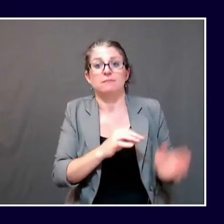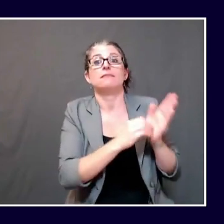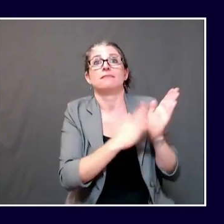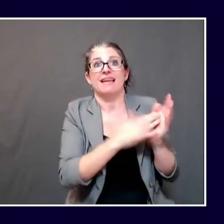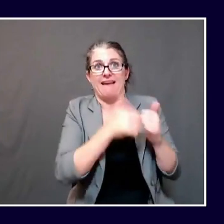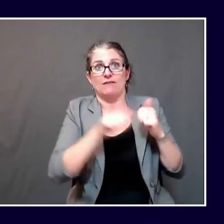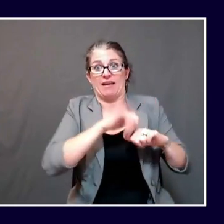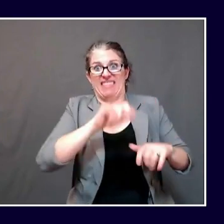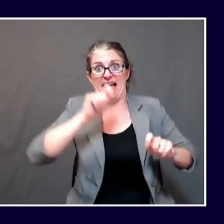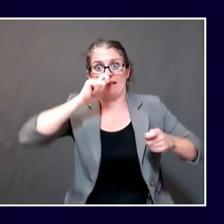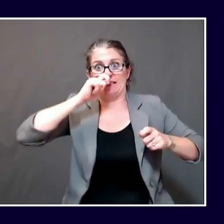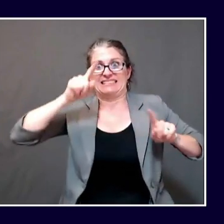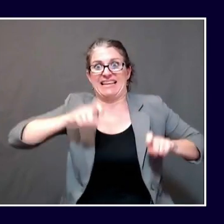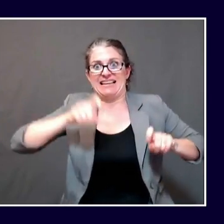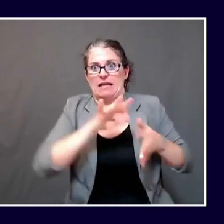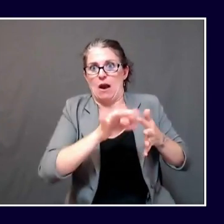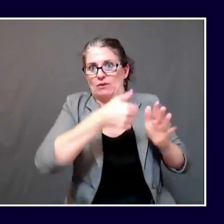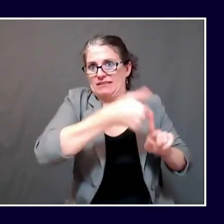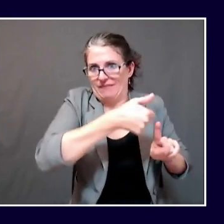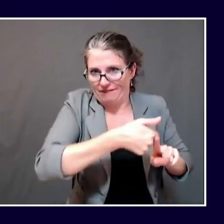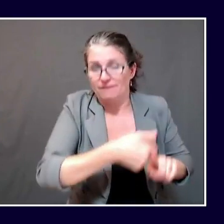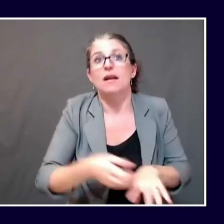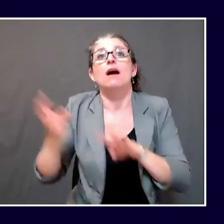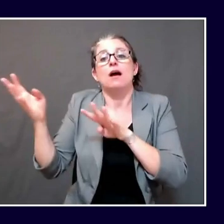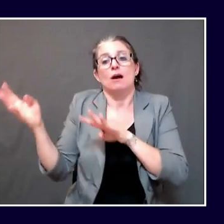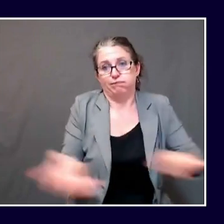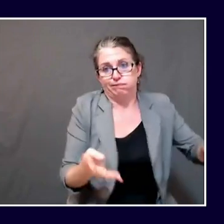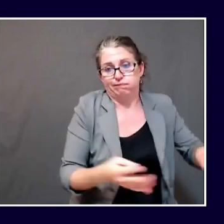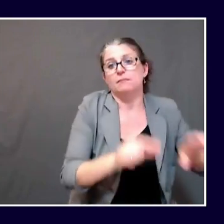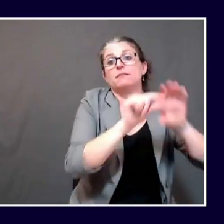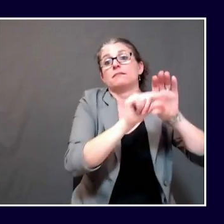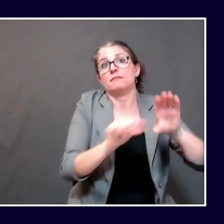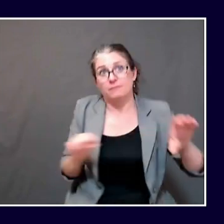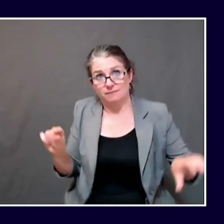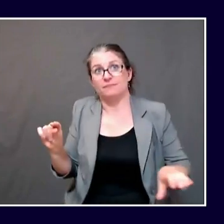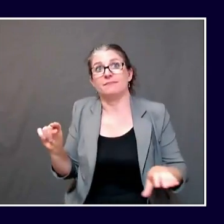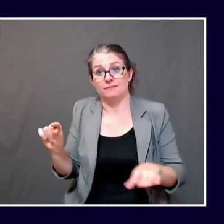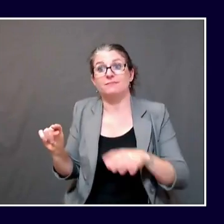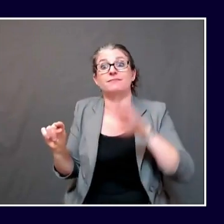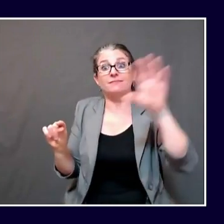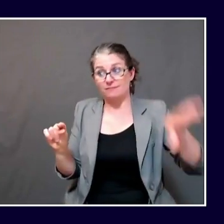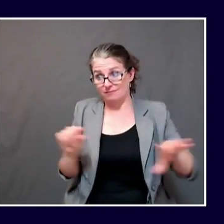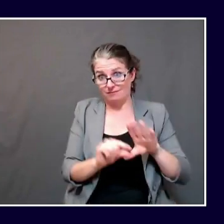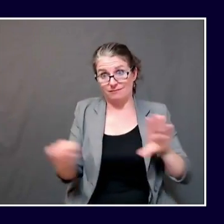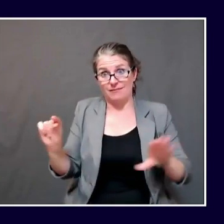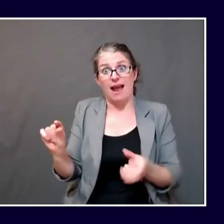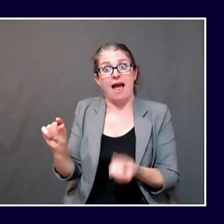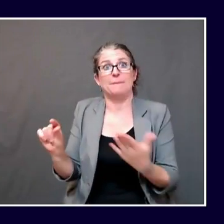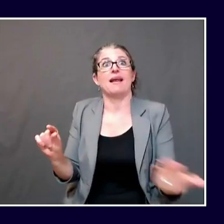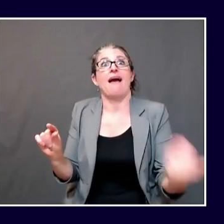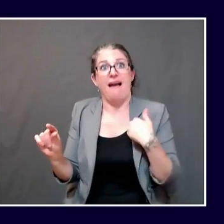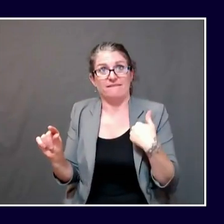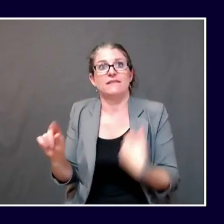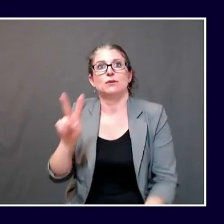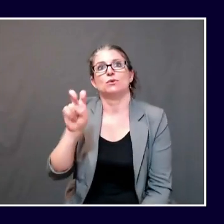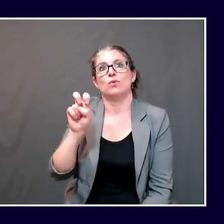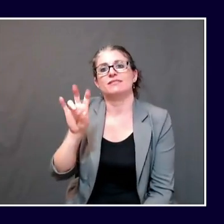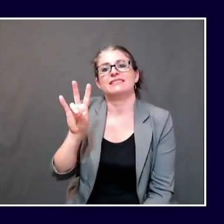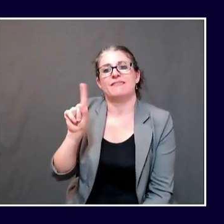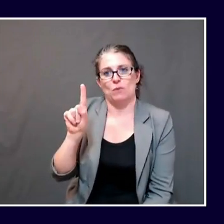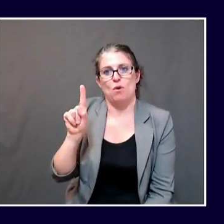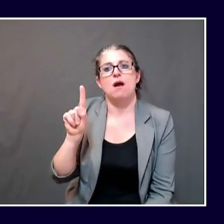tests among individuals from out of state. And of those, there have been 271